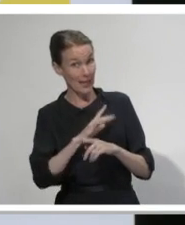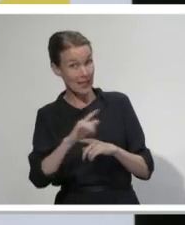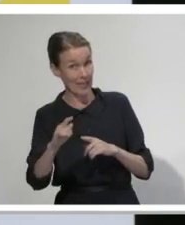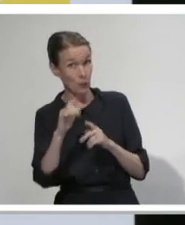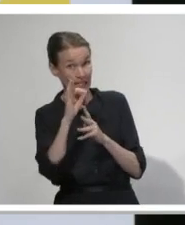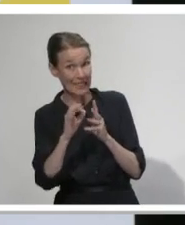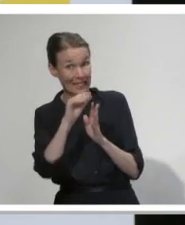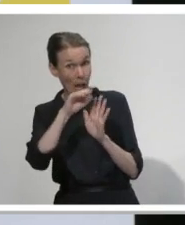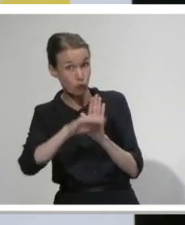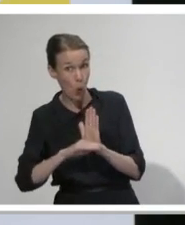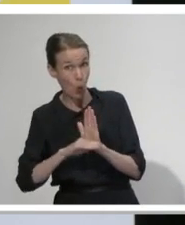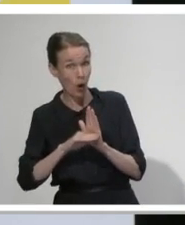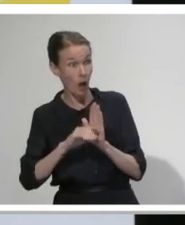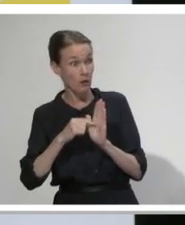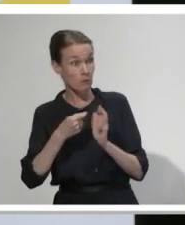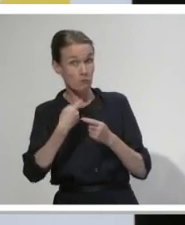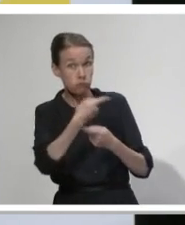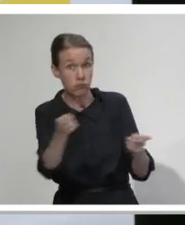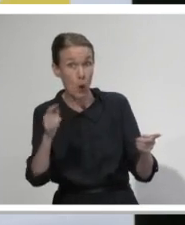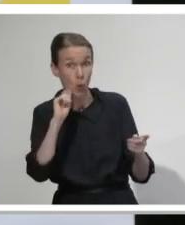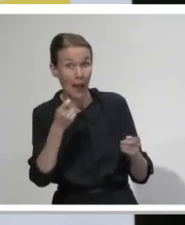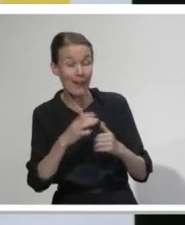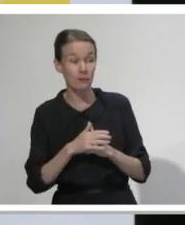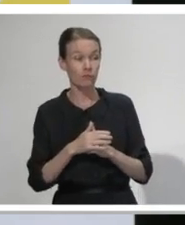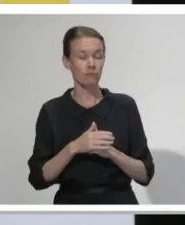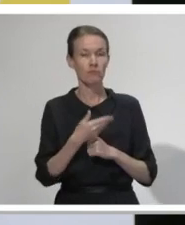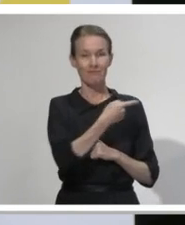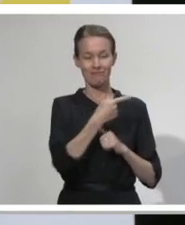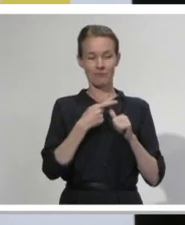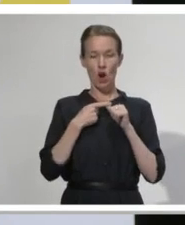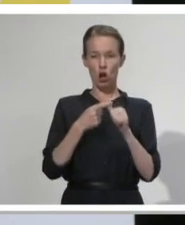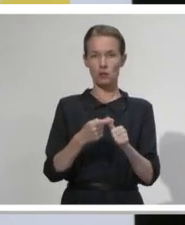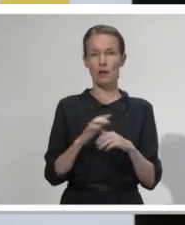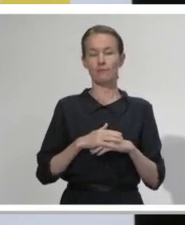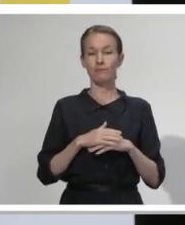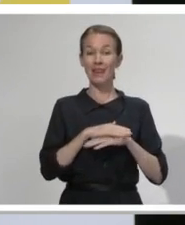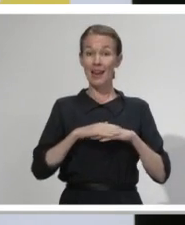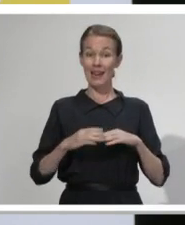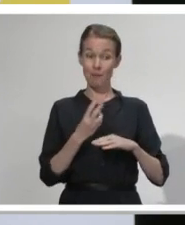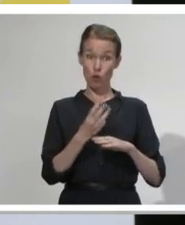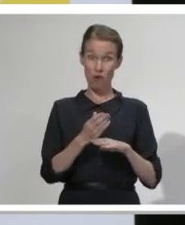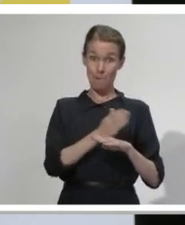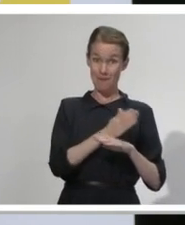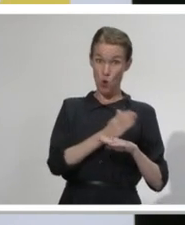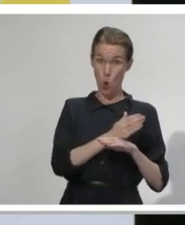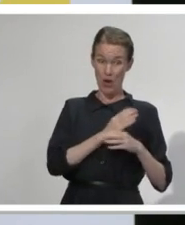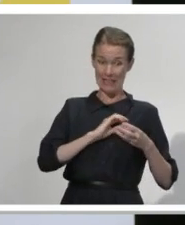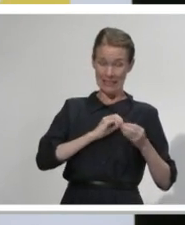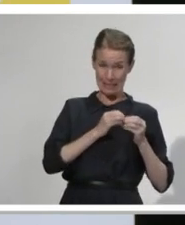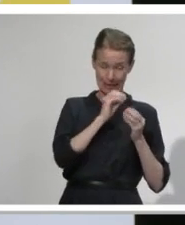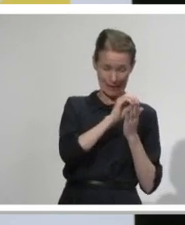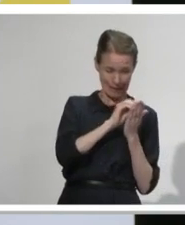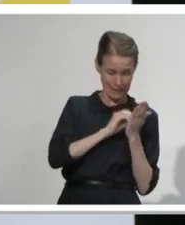give businesses more of an idea of what's coming? Look, just as we've done as we move towards Alert Level 3, we spend a lot of time as a government getting